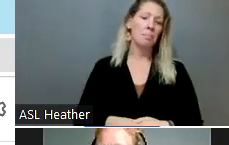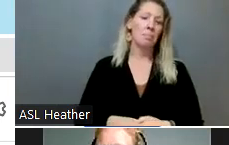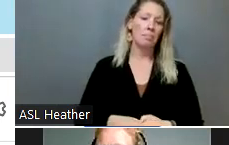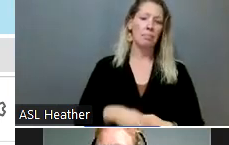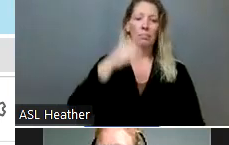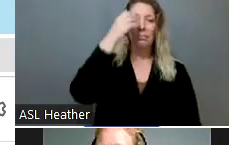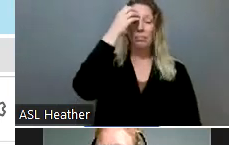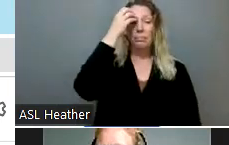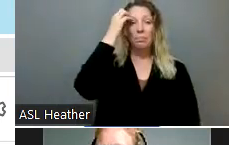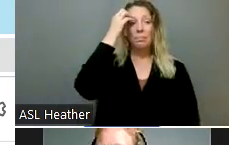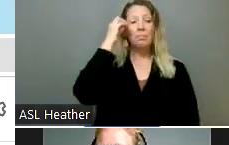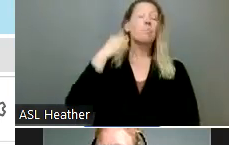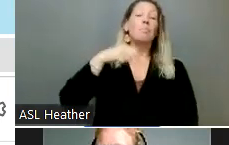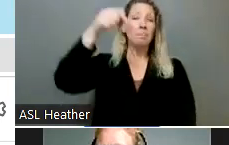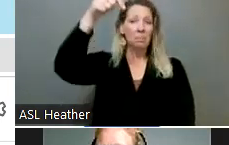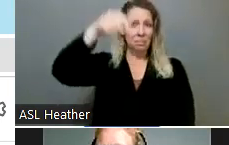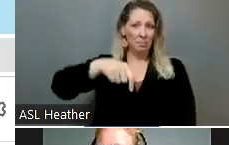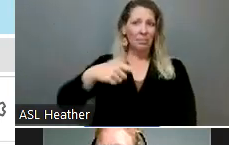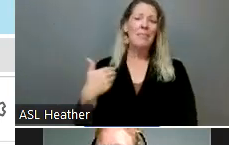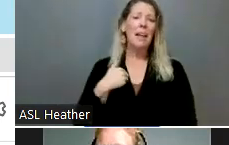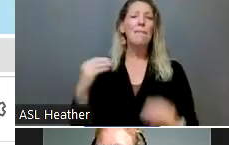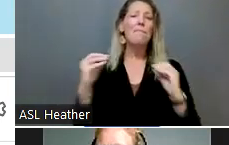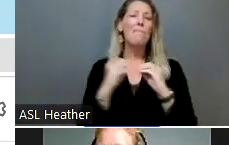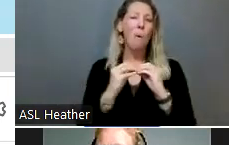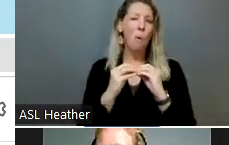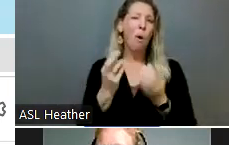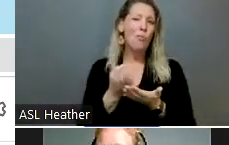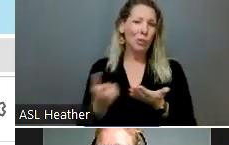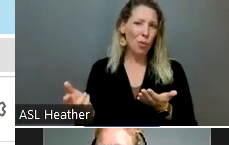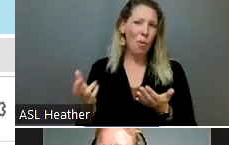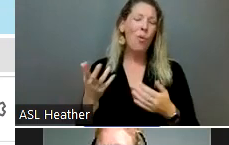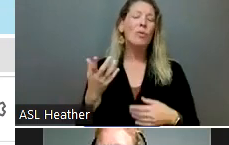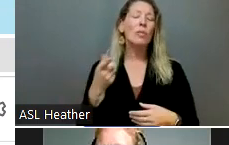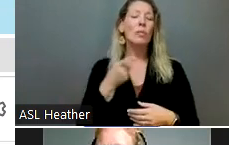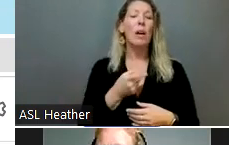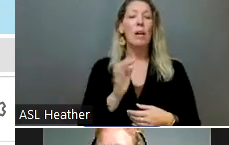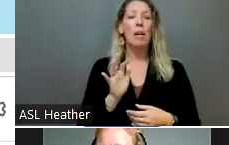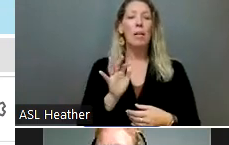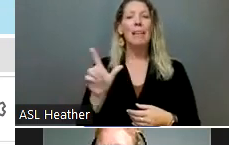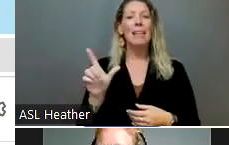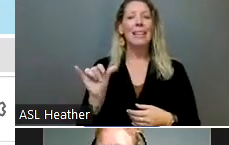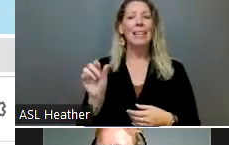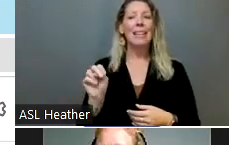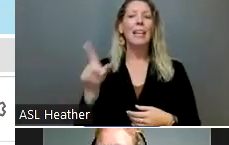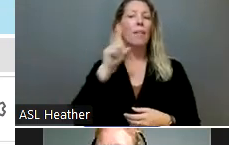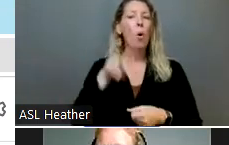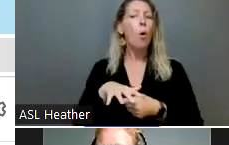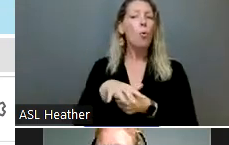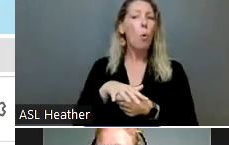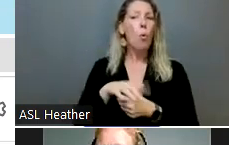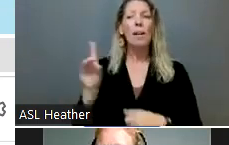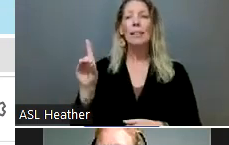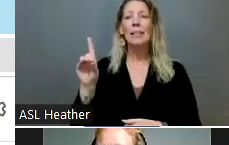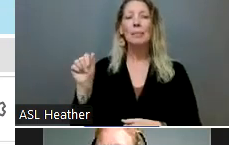And then down here, we have a few more resources. We have some links to local disability service